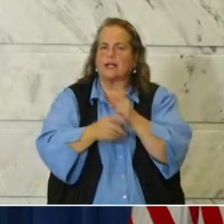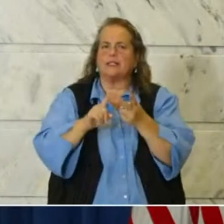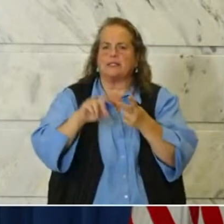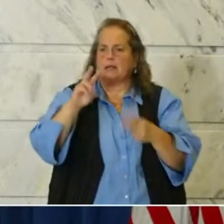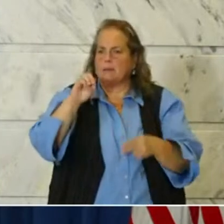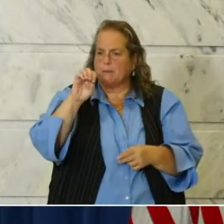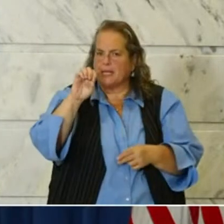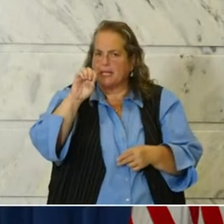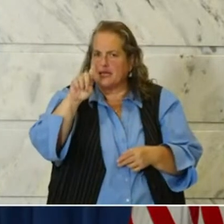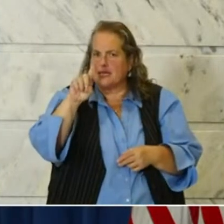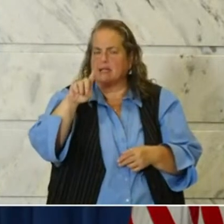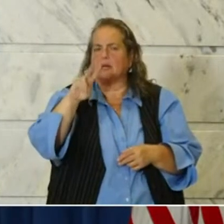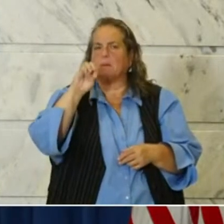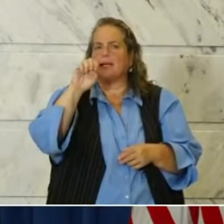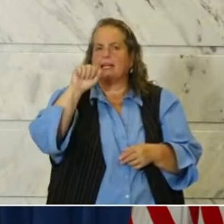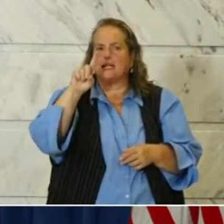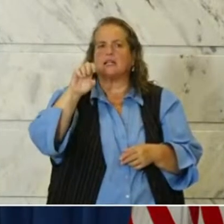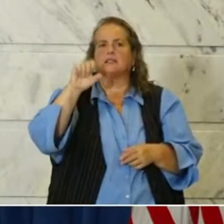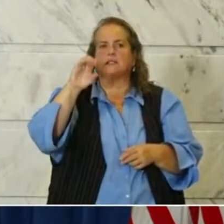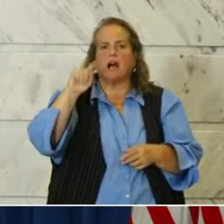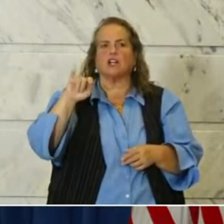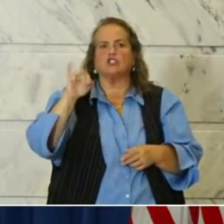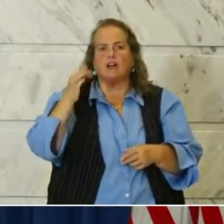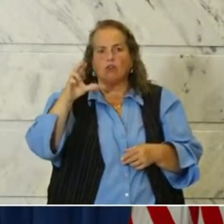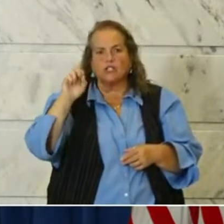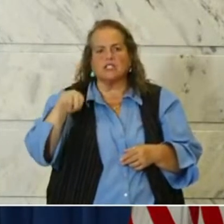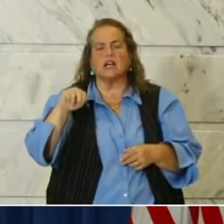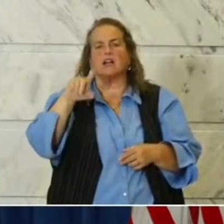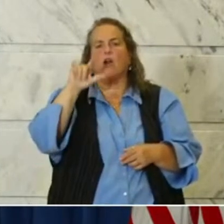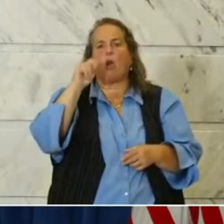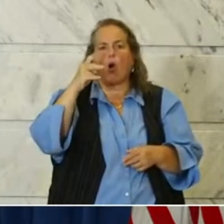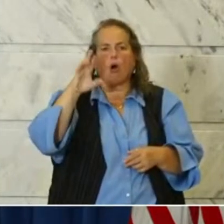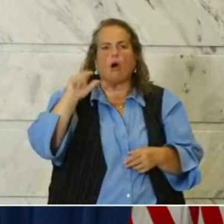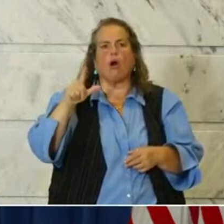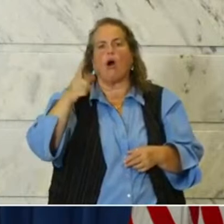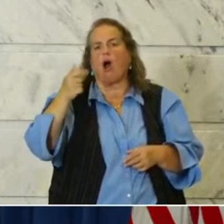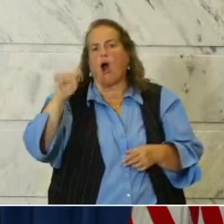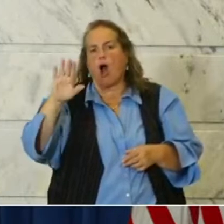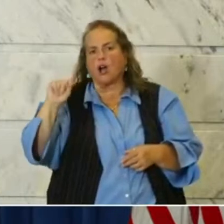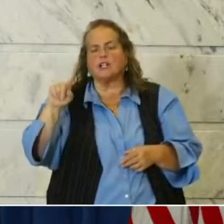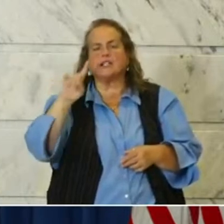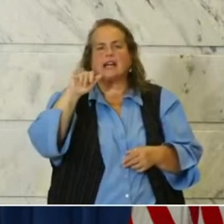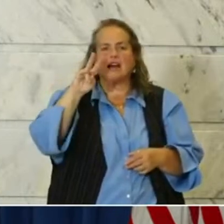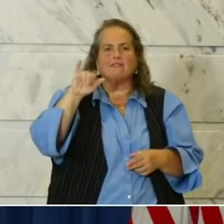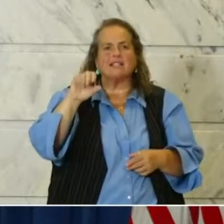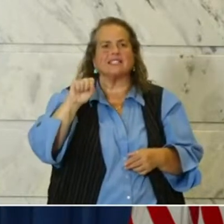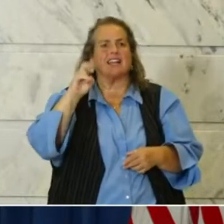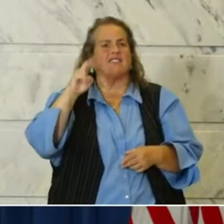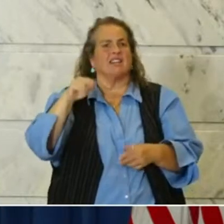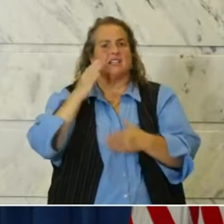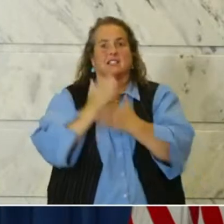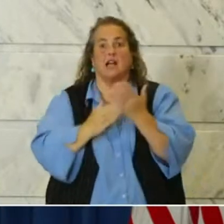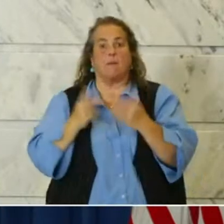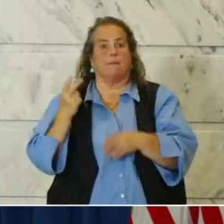Scott, Jefferson, Mercer, Hart, Laurel, Grant, Davis. We even have some siblings that are